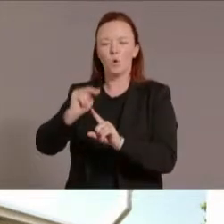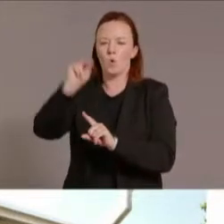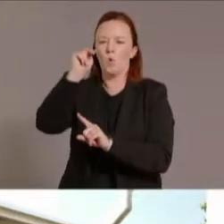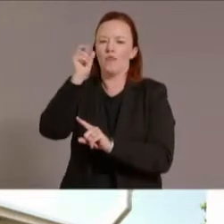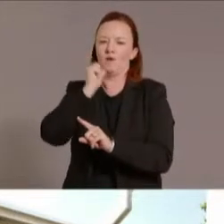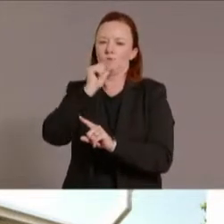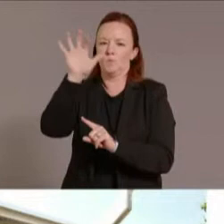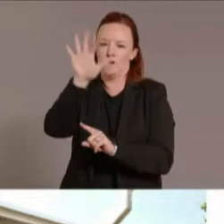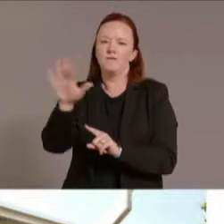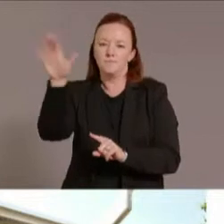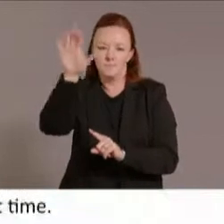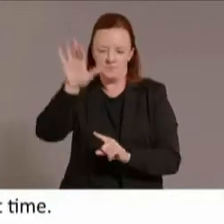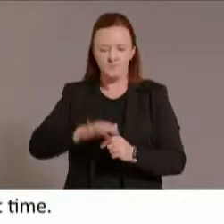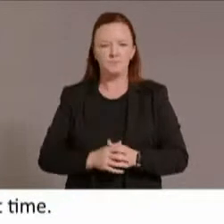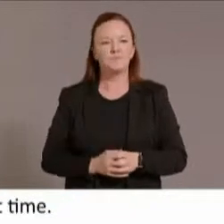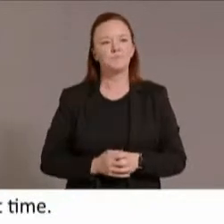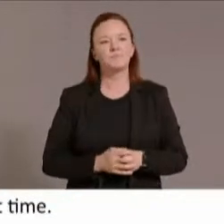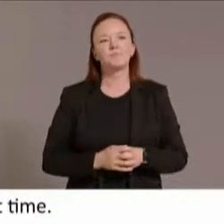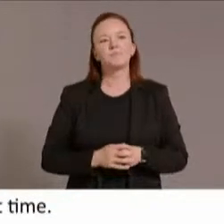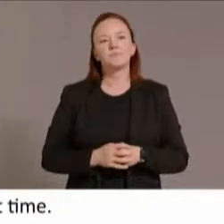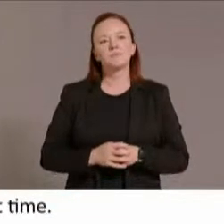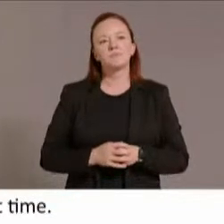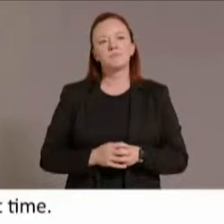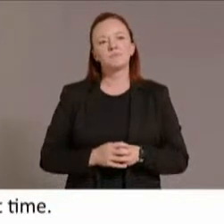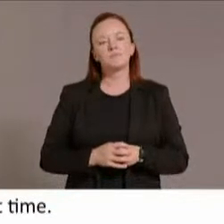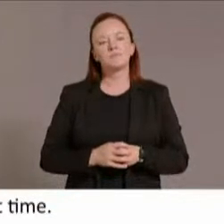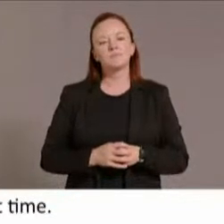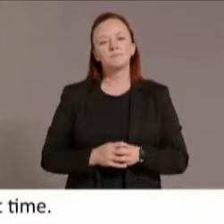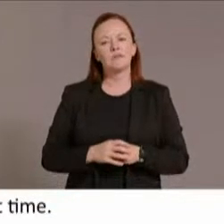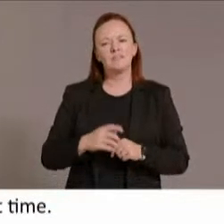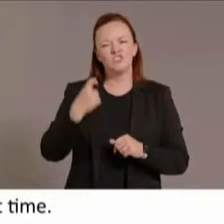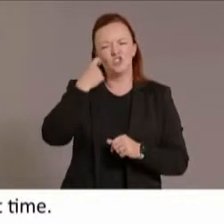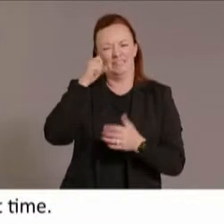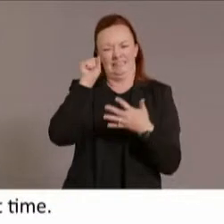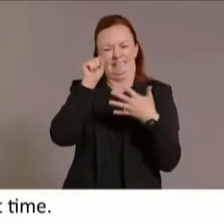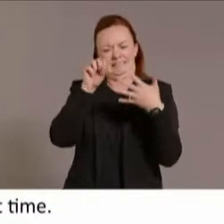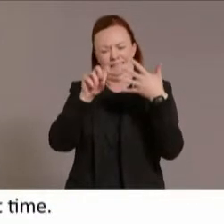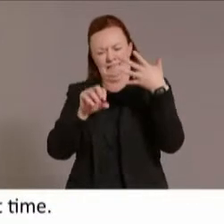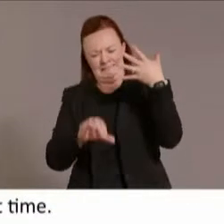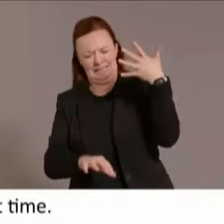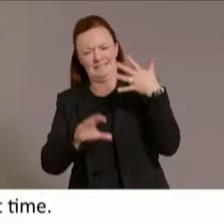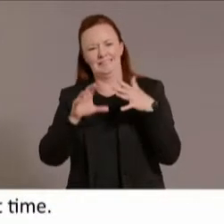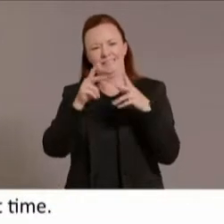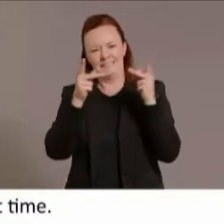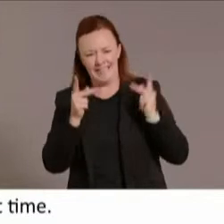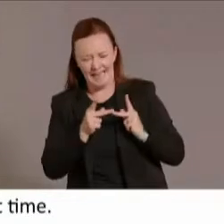Arizona communities. At any of those sites, you can book appointments at